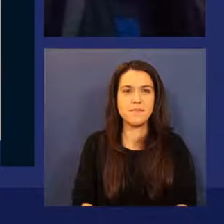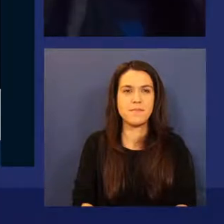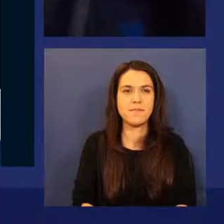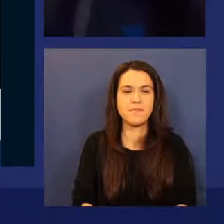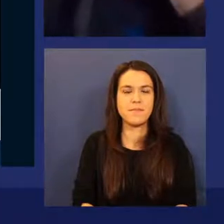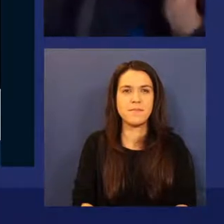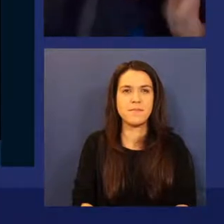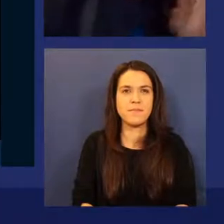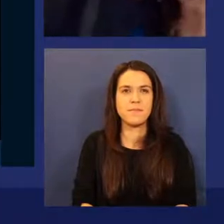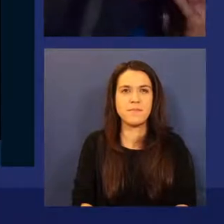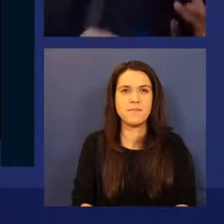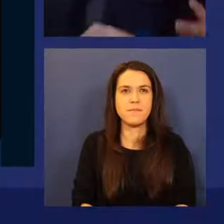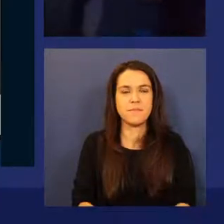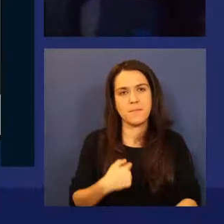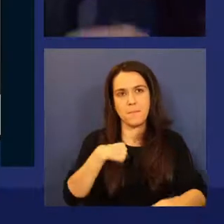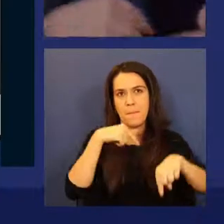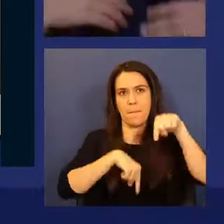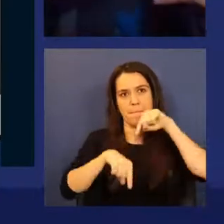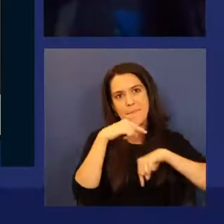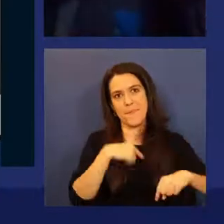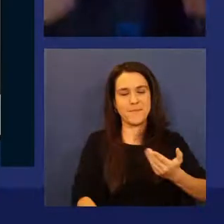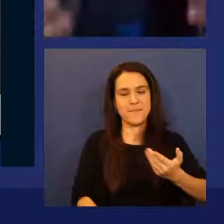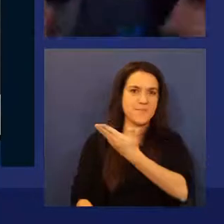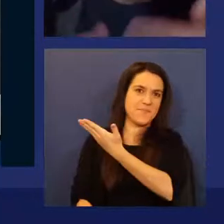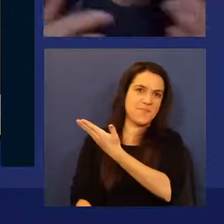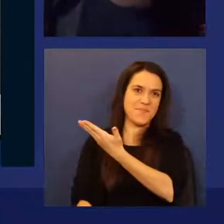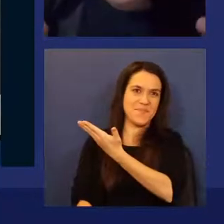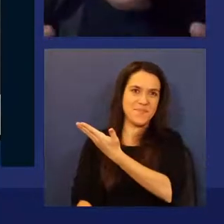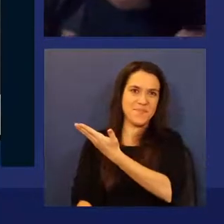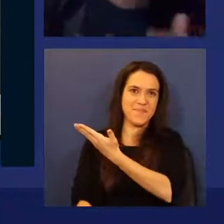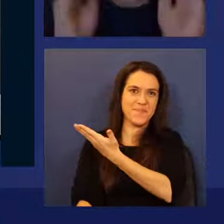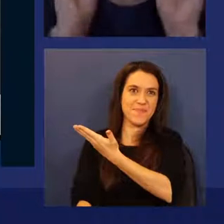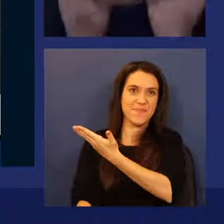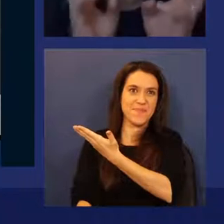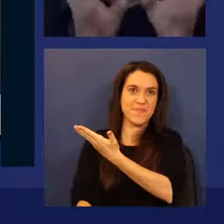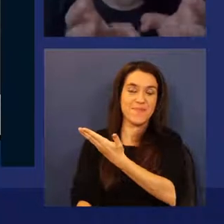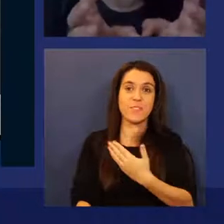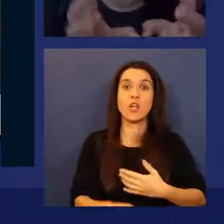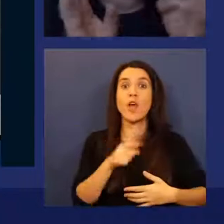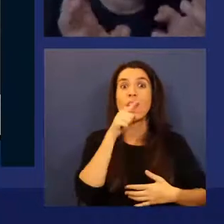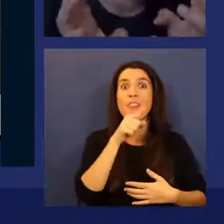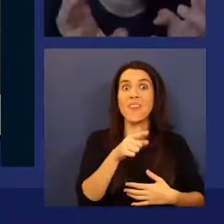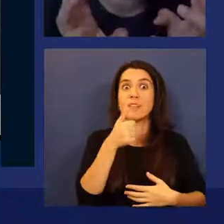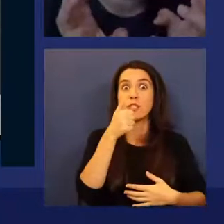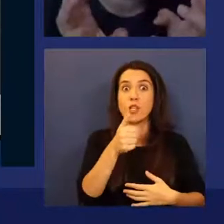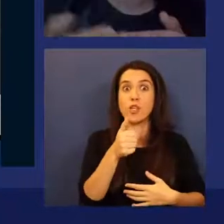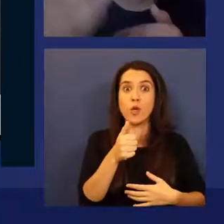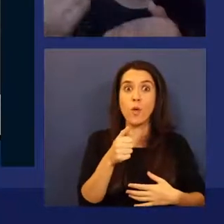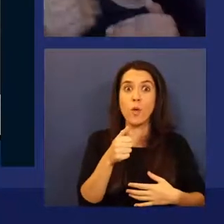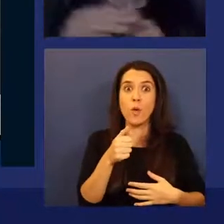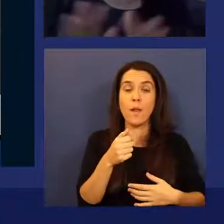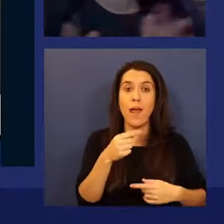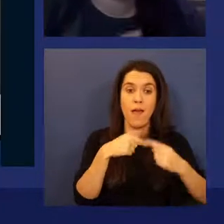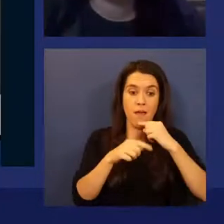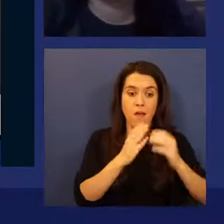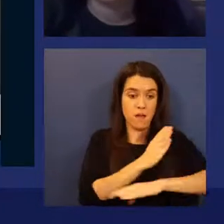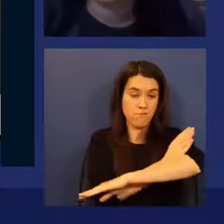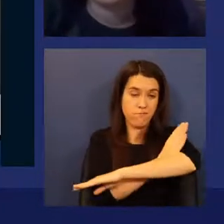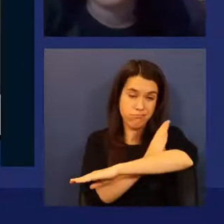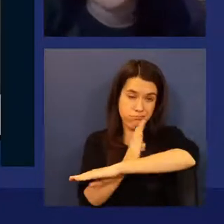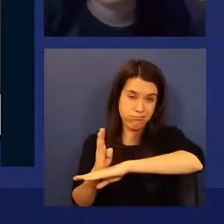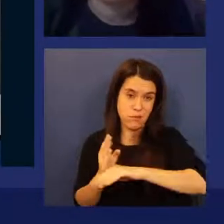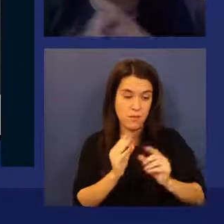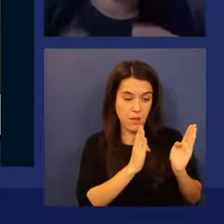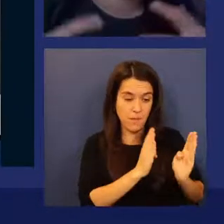I'll just go back into presentation mode really quick. So being able to go in and then look at the features that I'm identifying and drop one and see how